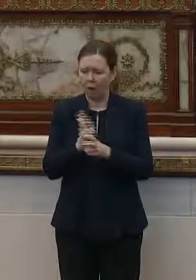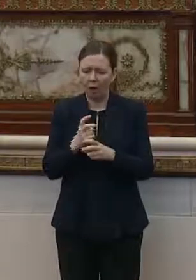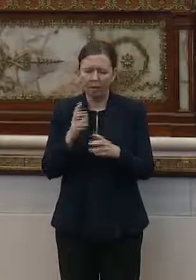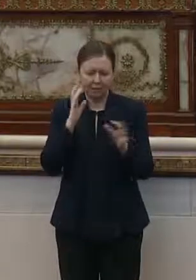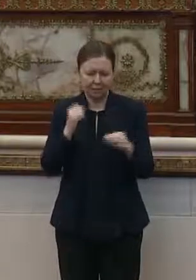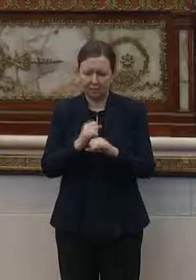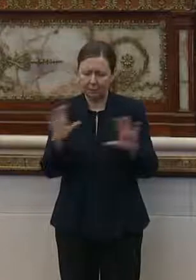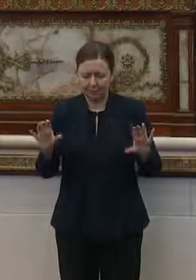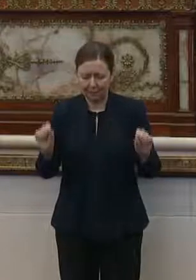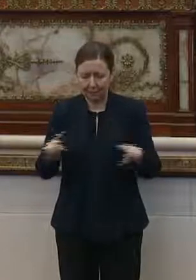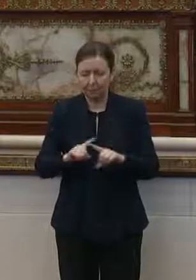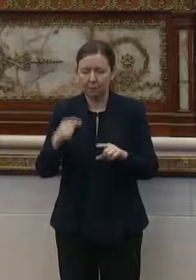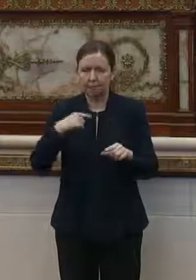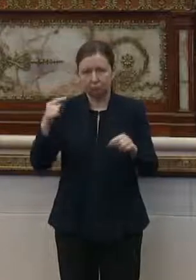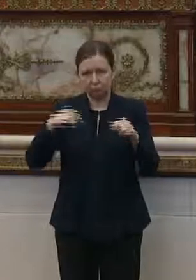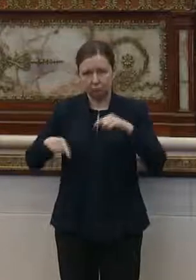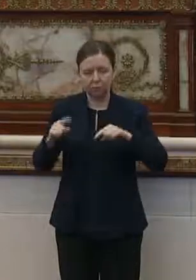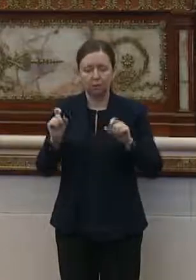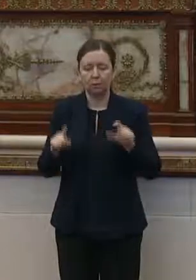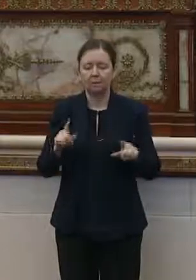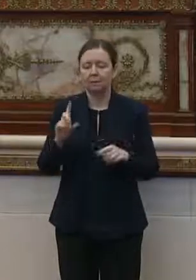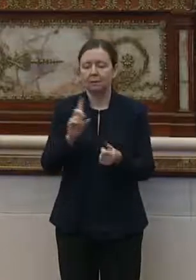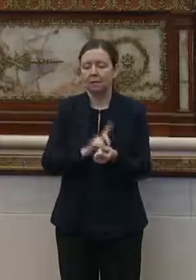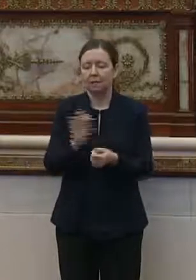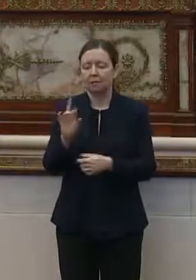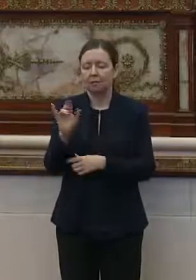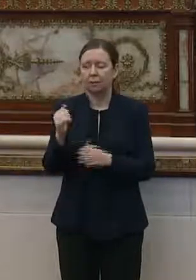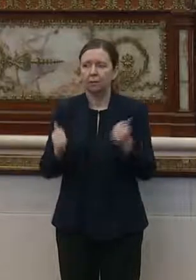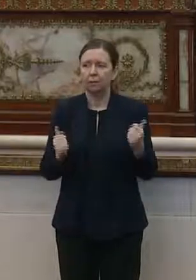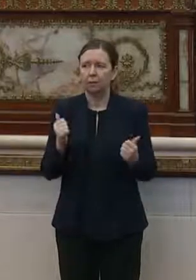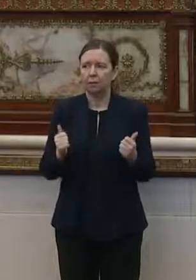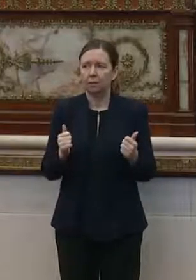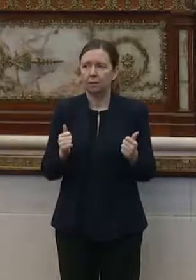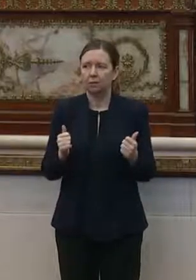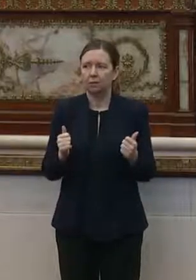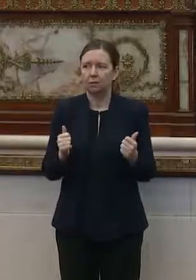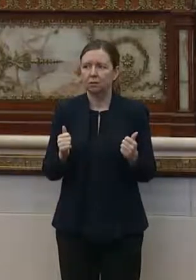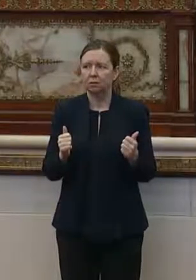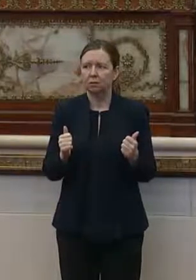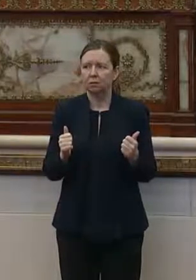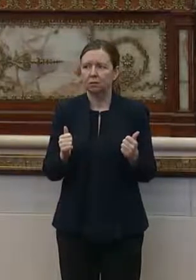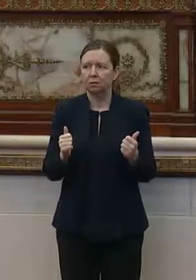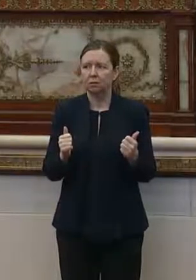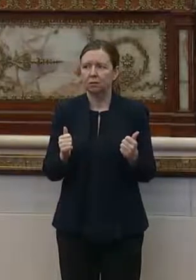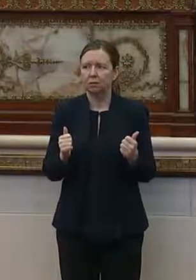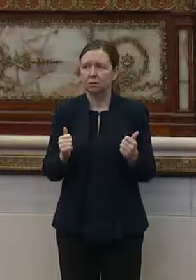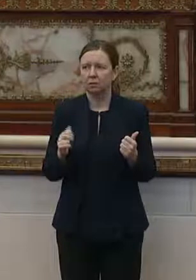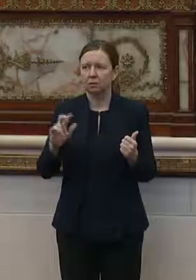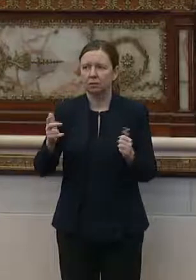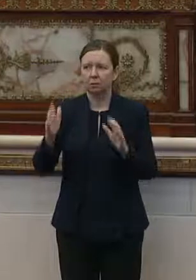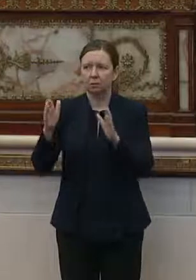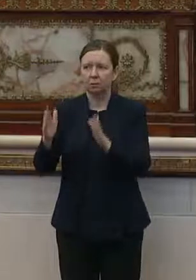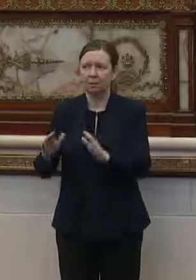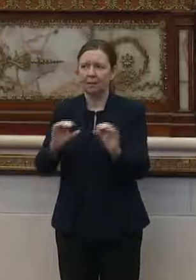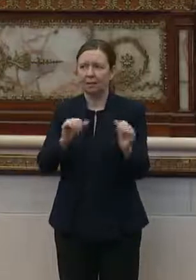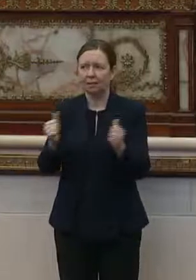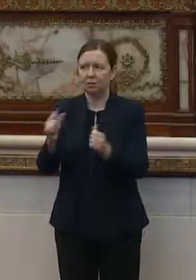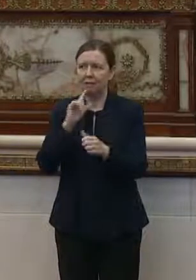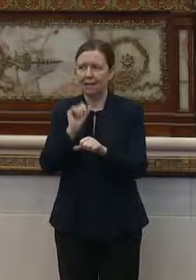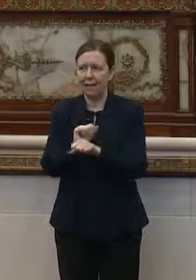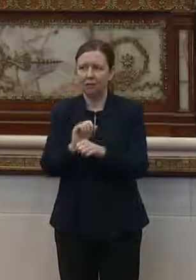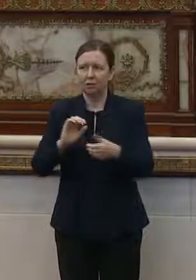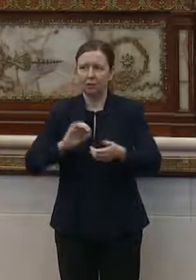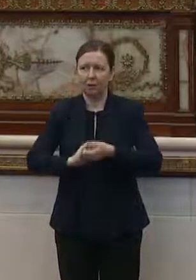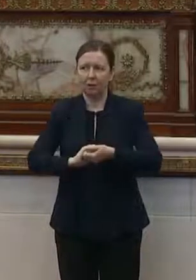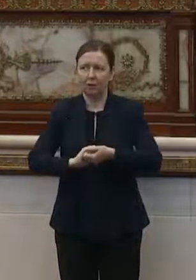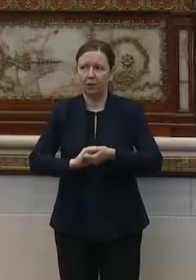go back to the questioning. And Dr. Farley, which one of the alphabet soup of our third party agencies is actually